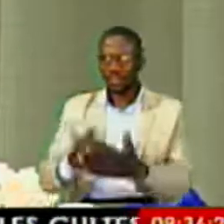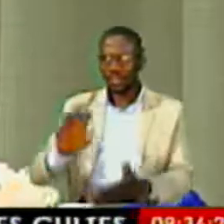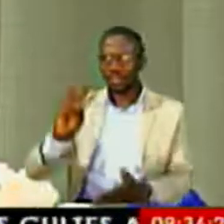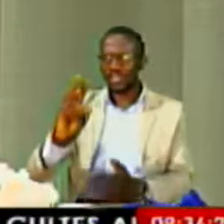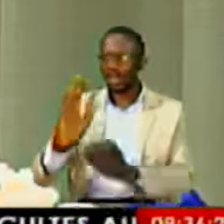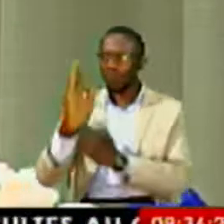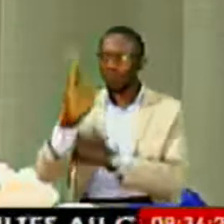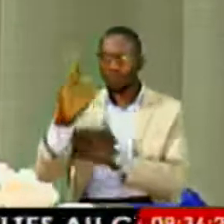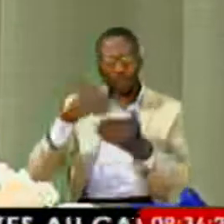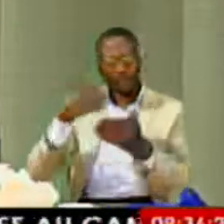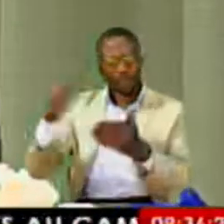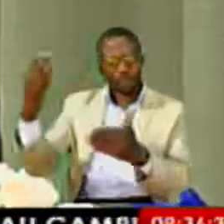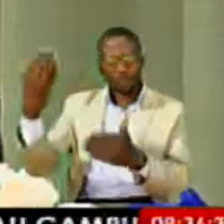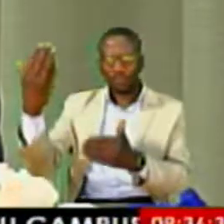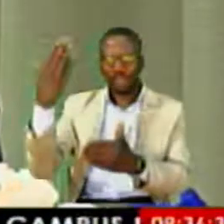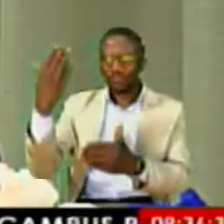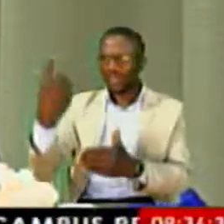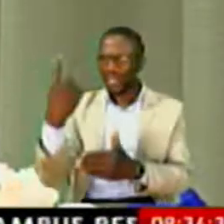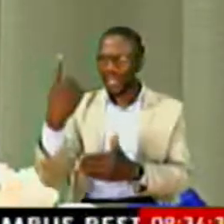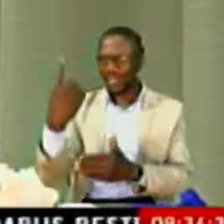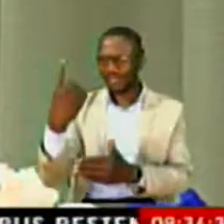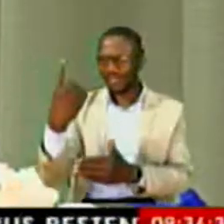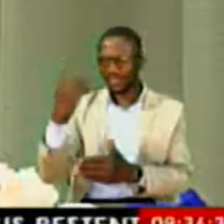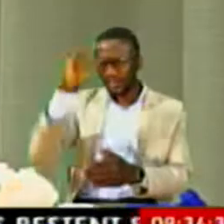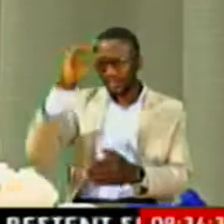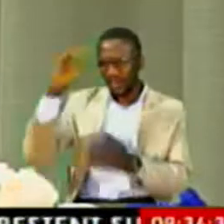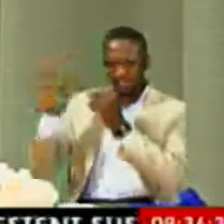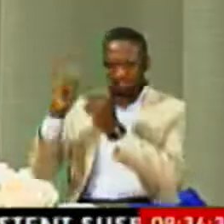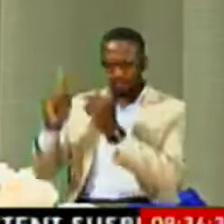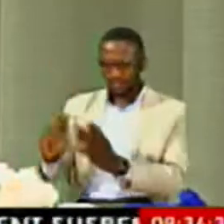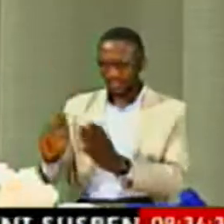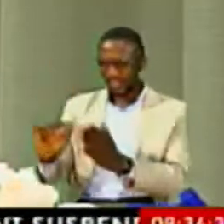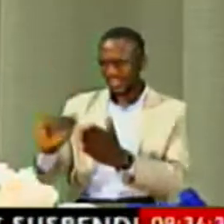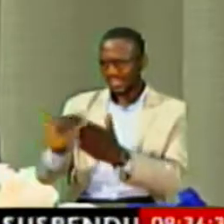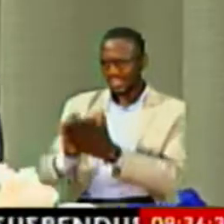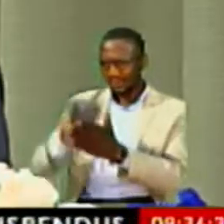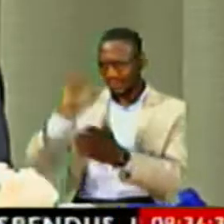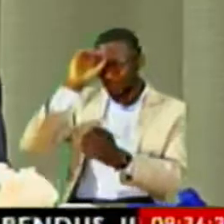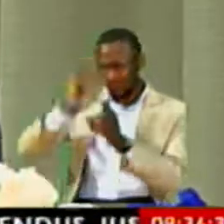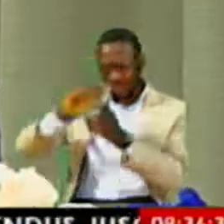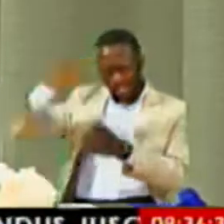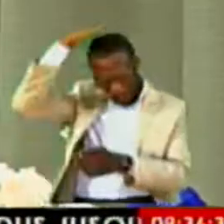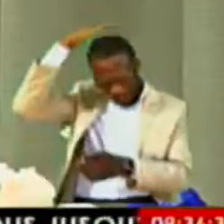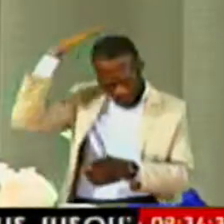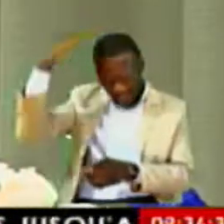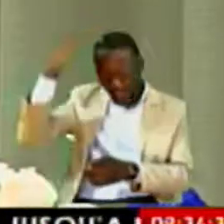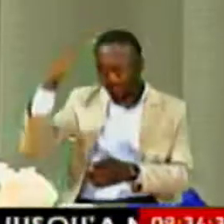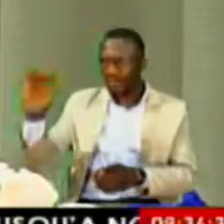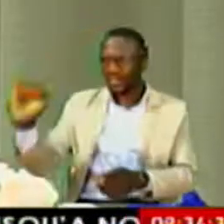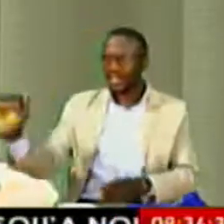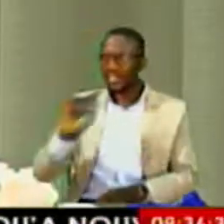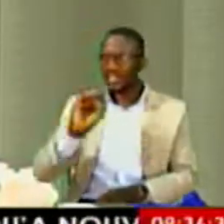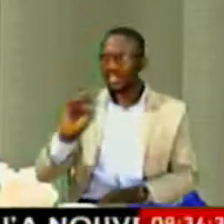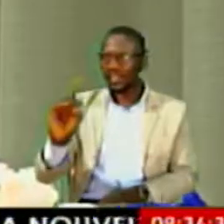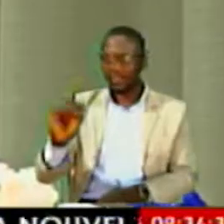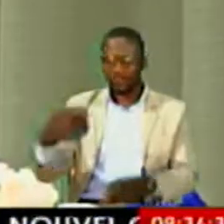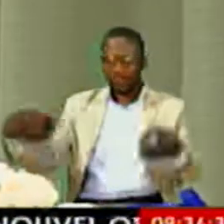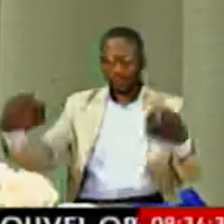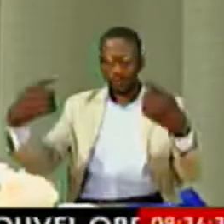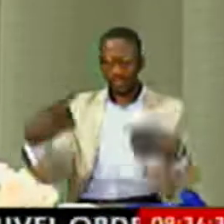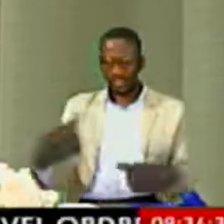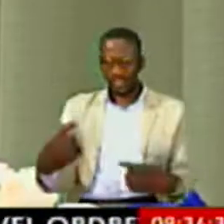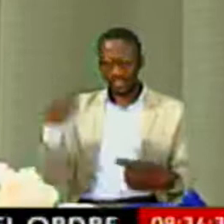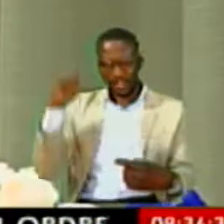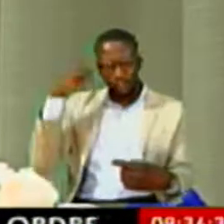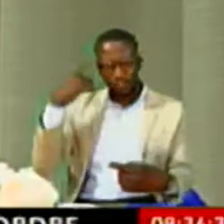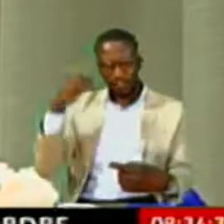prophète, God sent a prophet, et son nom c'est William Marion Branham. William Marion Branham. Il est venu nous enseigner, he came to teach us, que qu'il y a